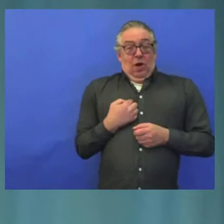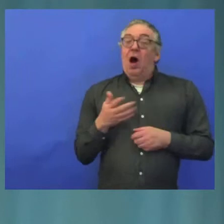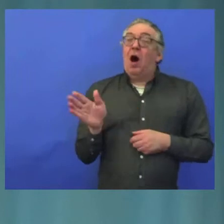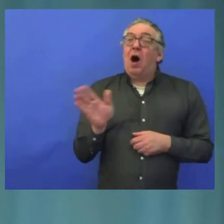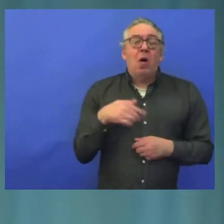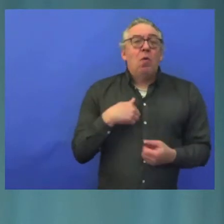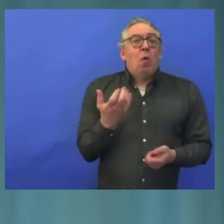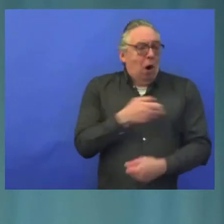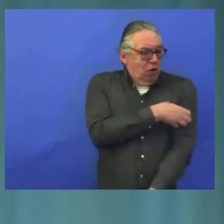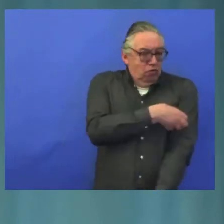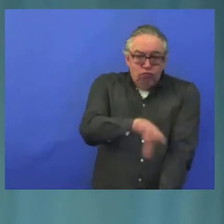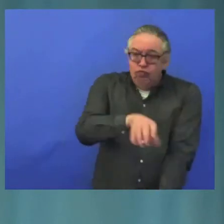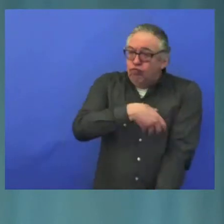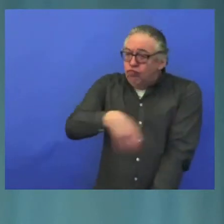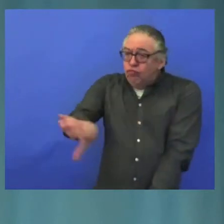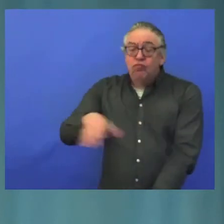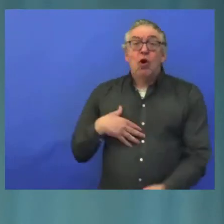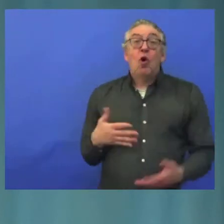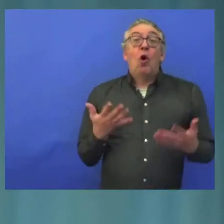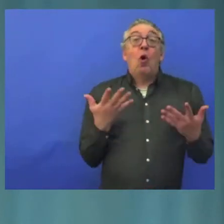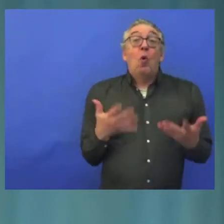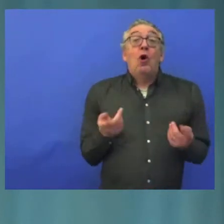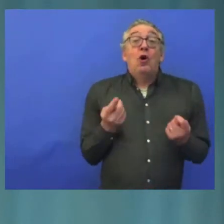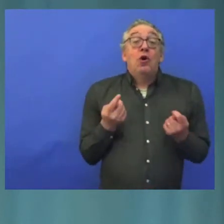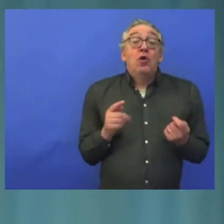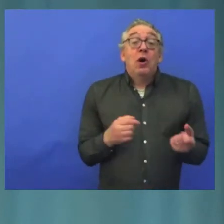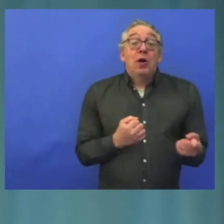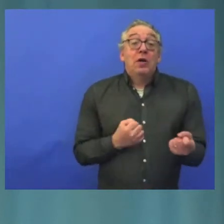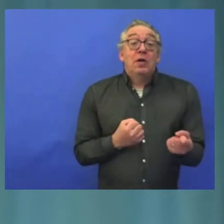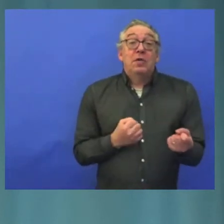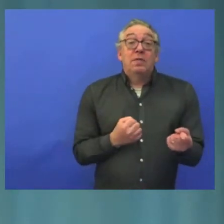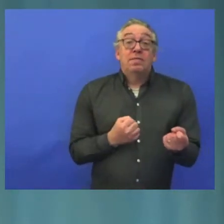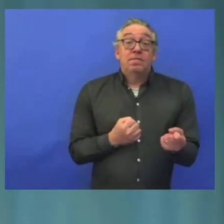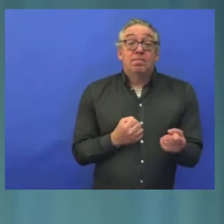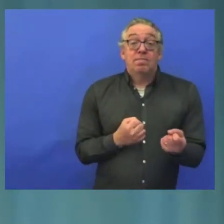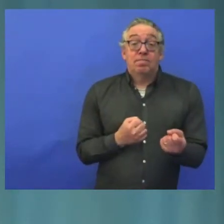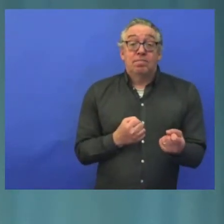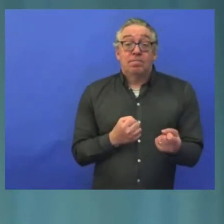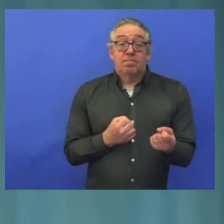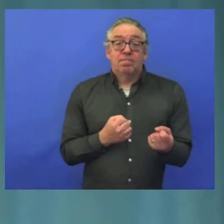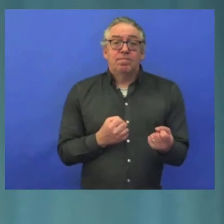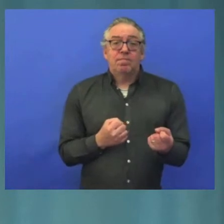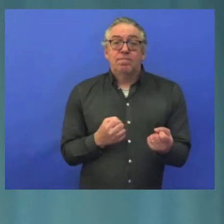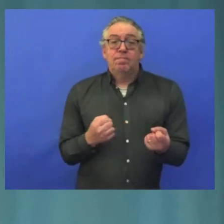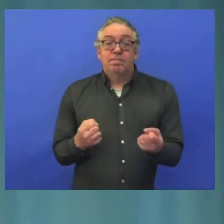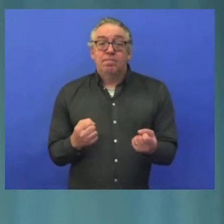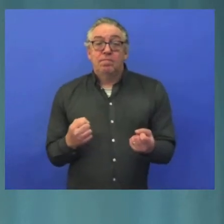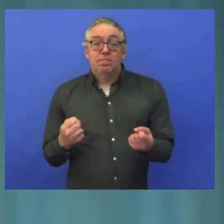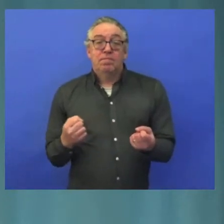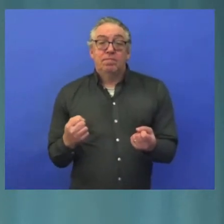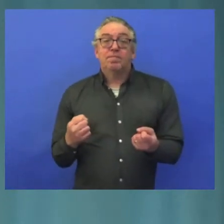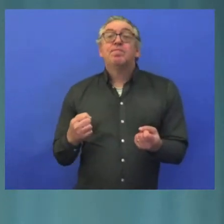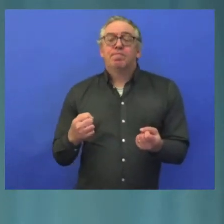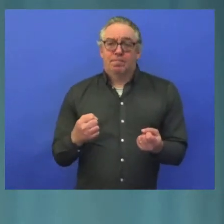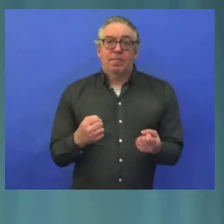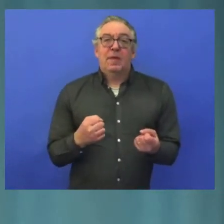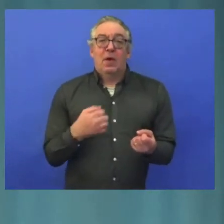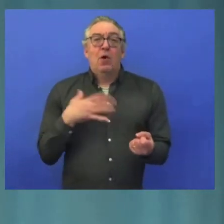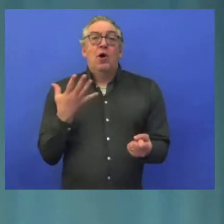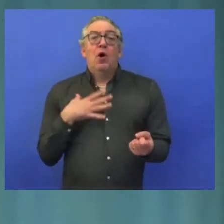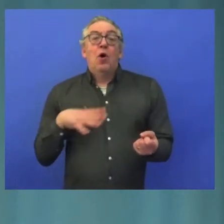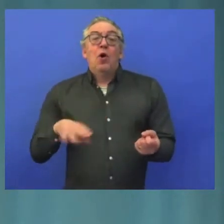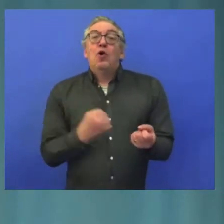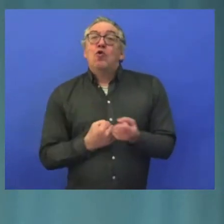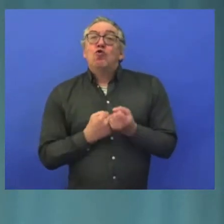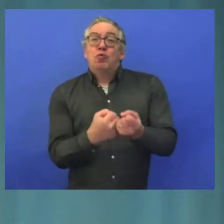to support your work. We meet to support, to form even stronger and